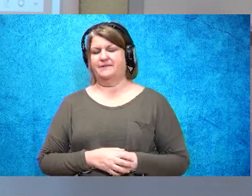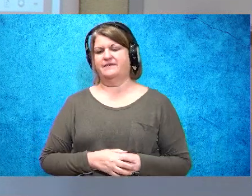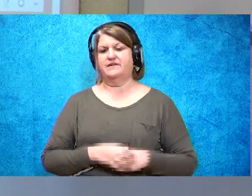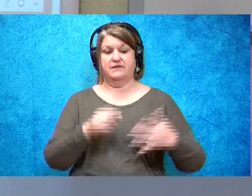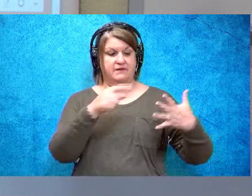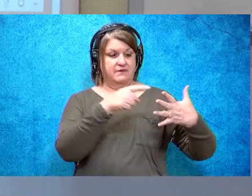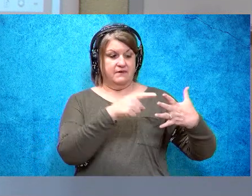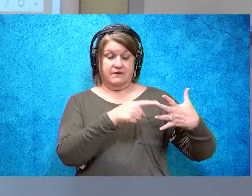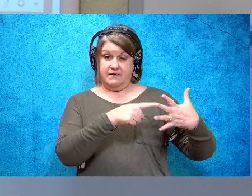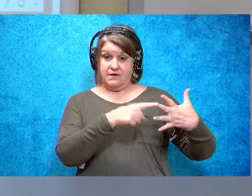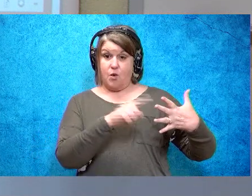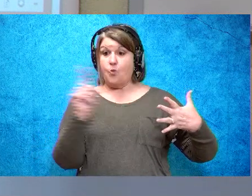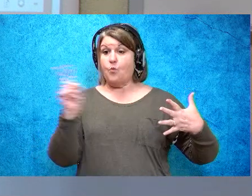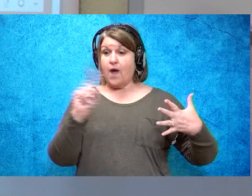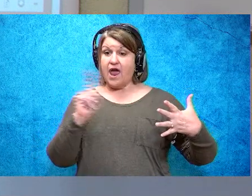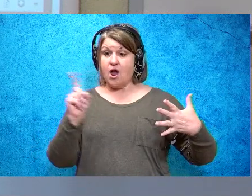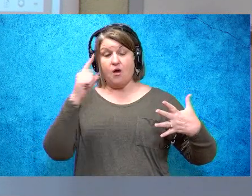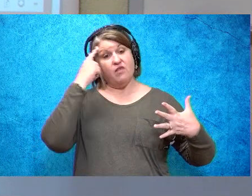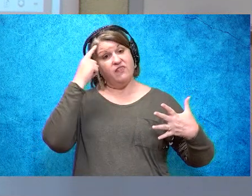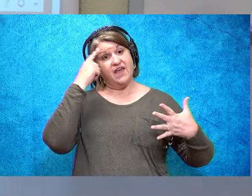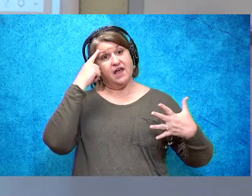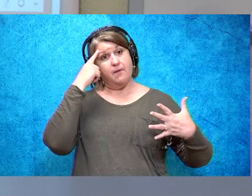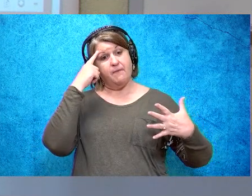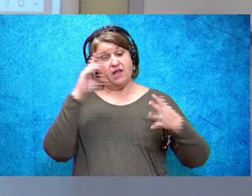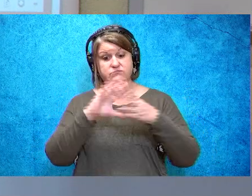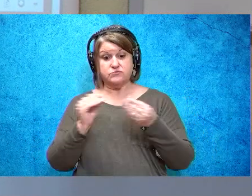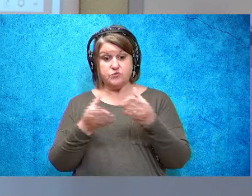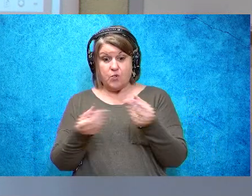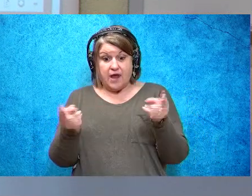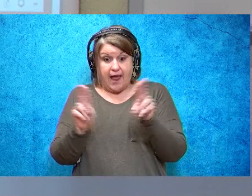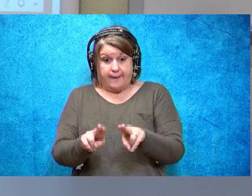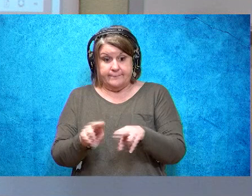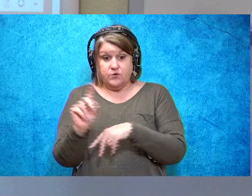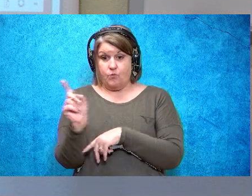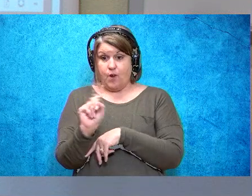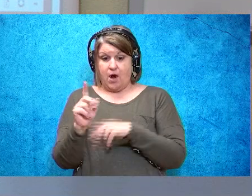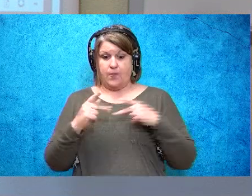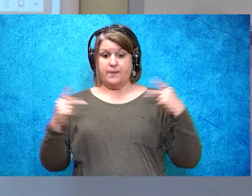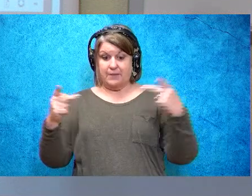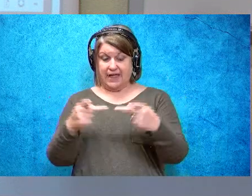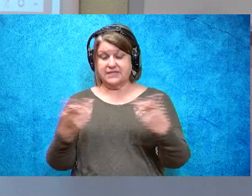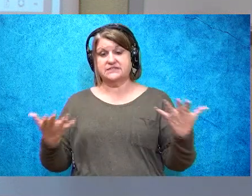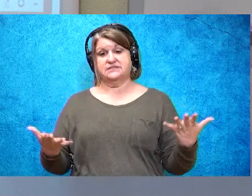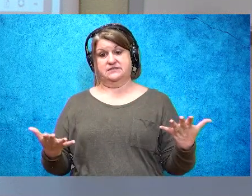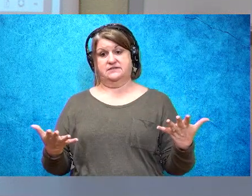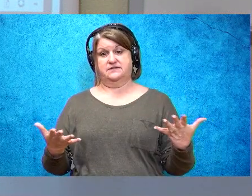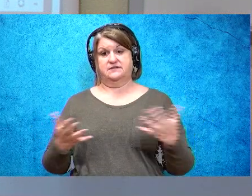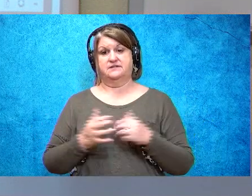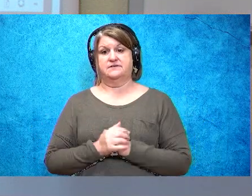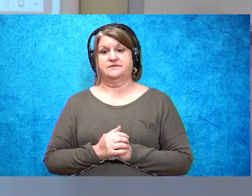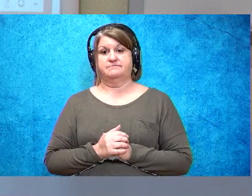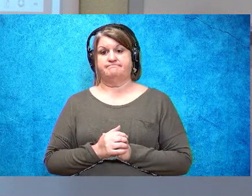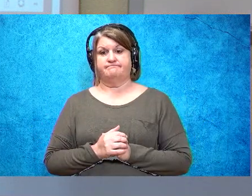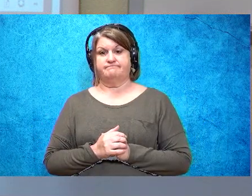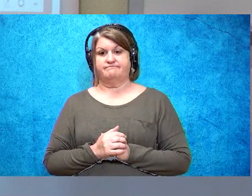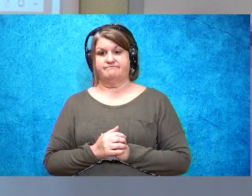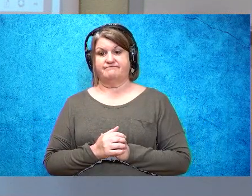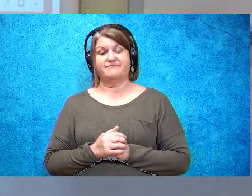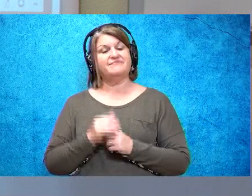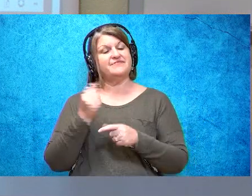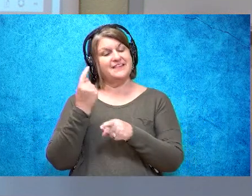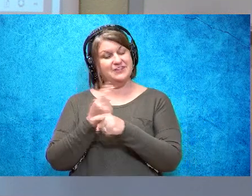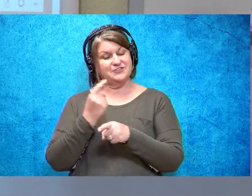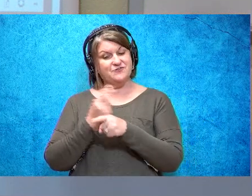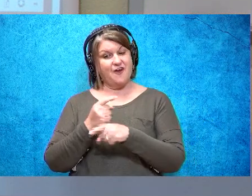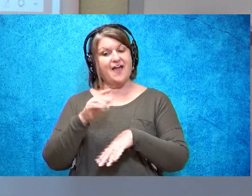telling you to think about the place or the setting of your text. Where did our story take place? That's right, it